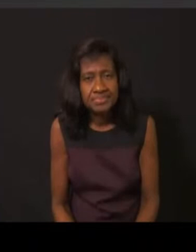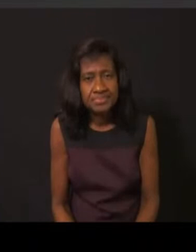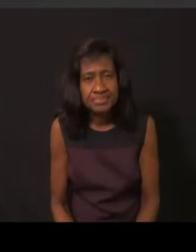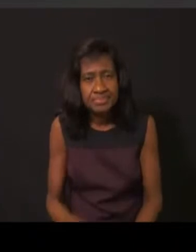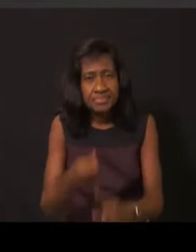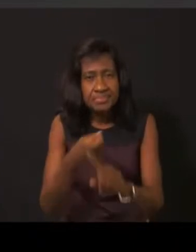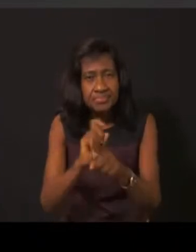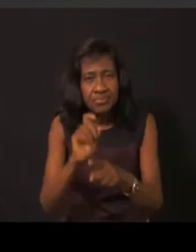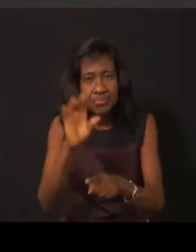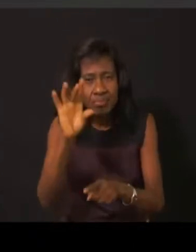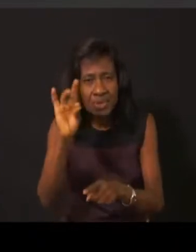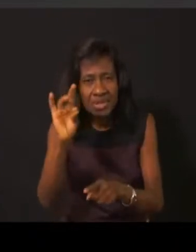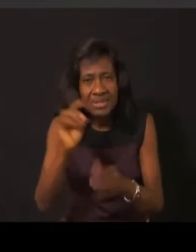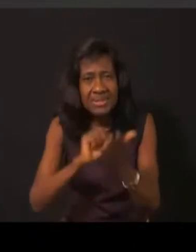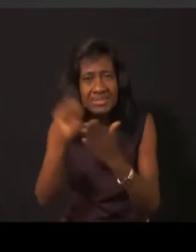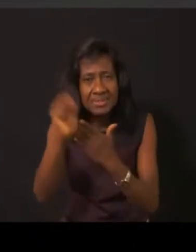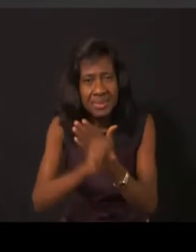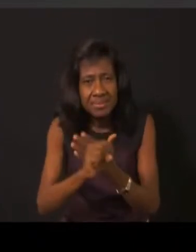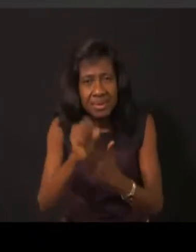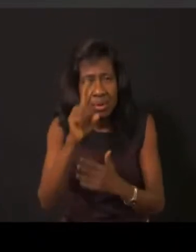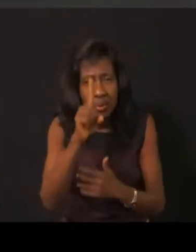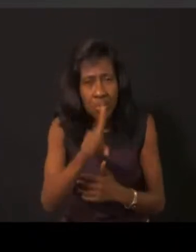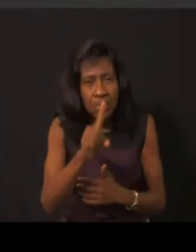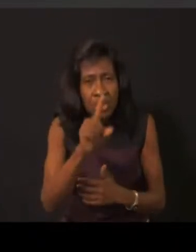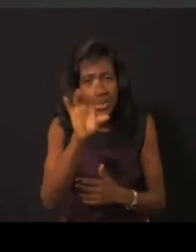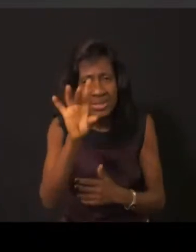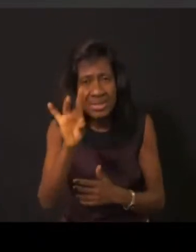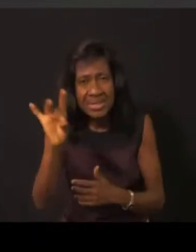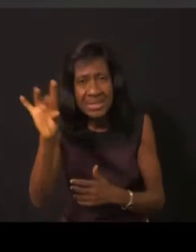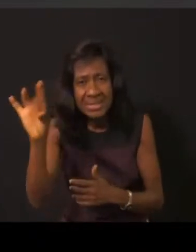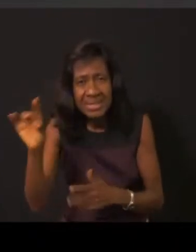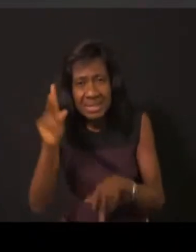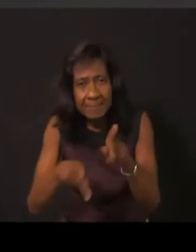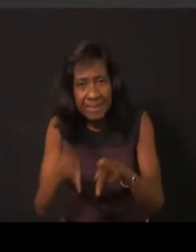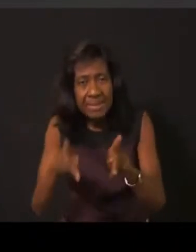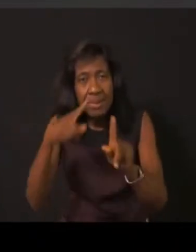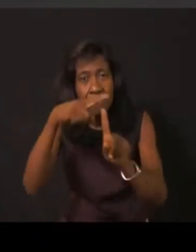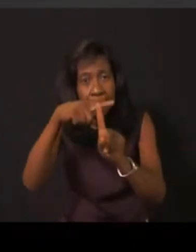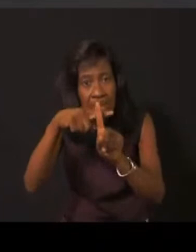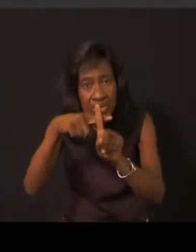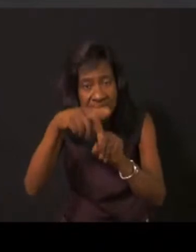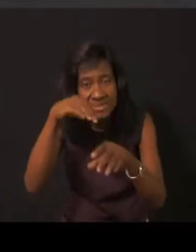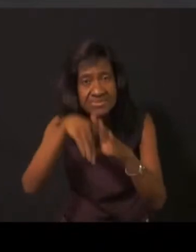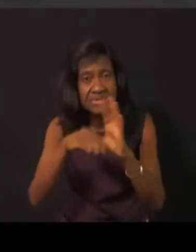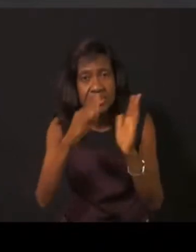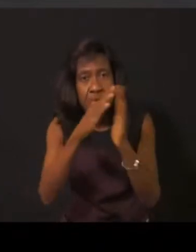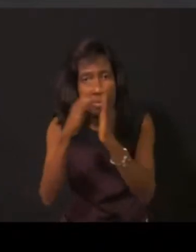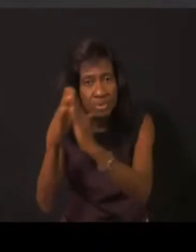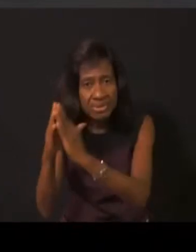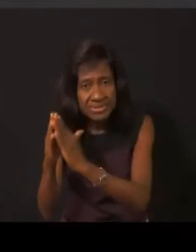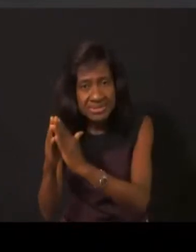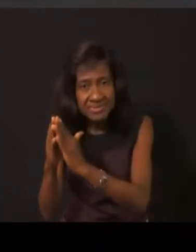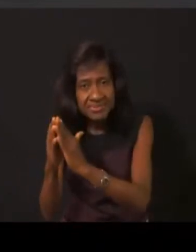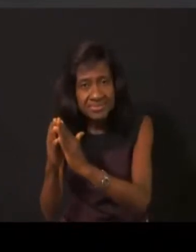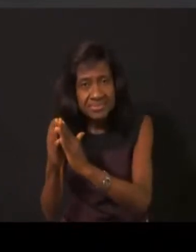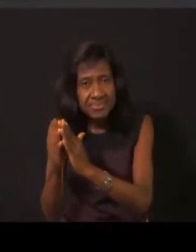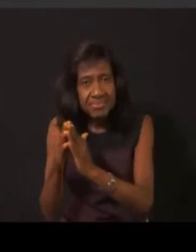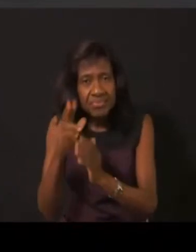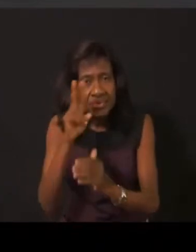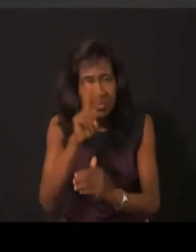Since the 8th of September, there have been a total of 188 people who have been positive in the community. This is on a background of